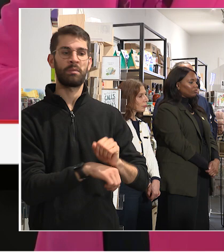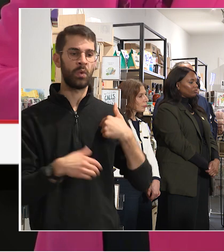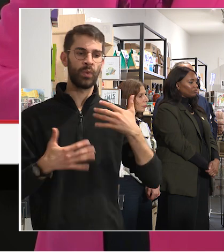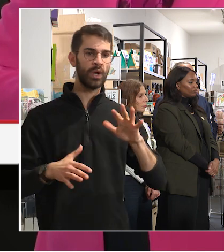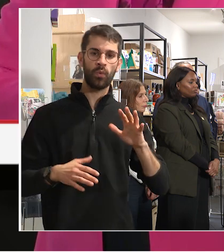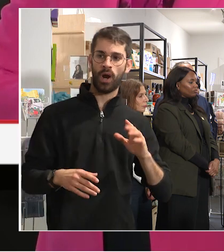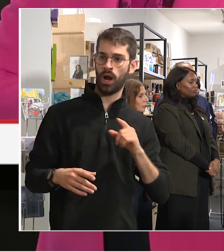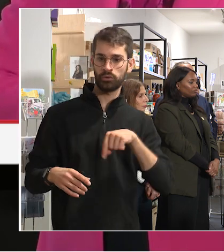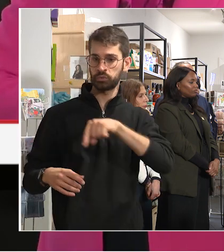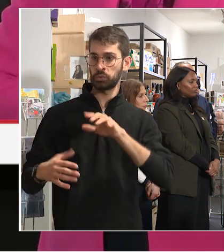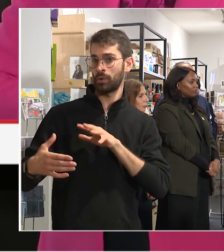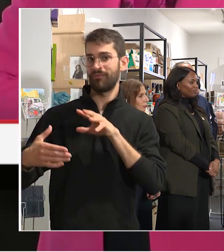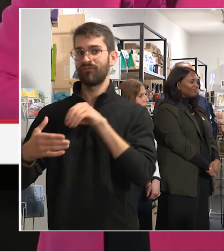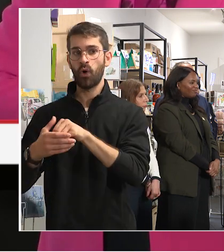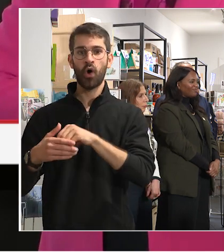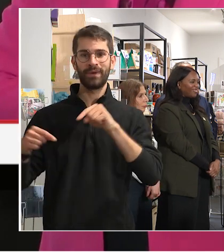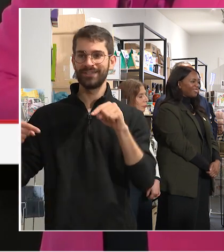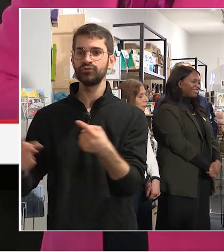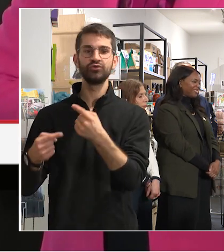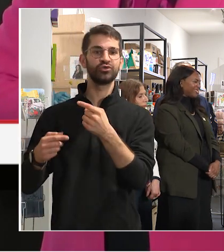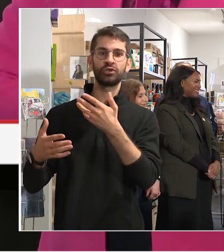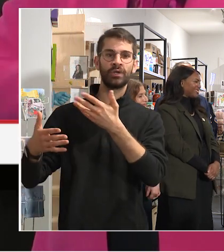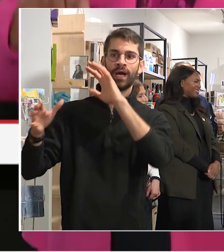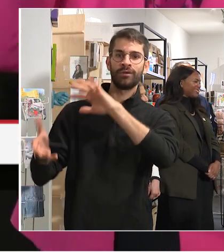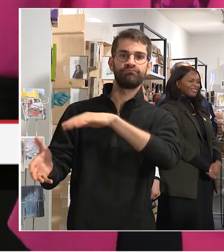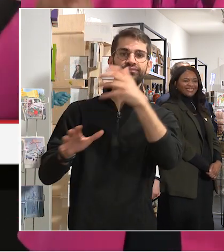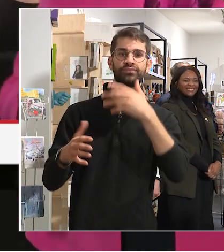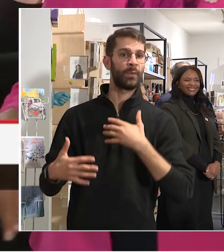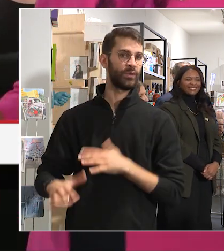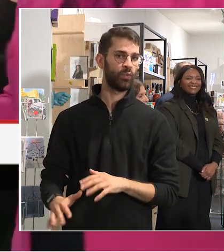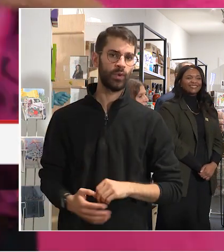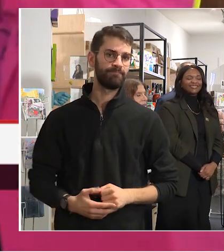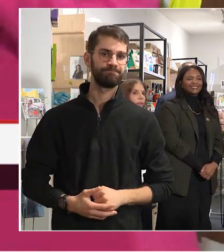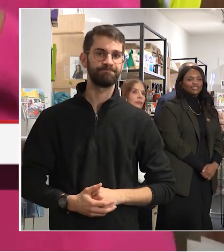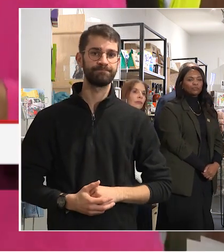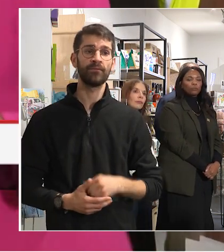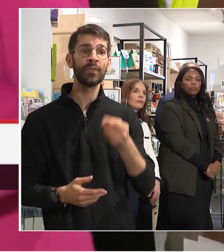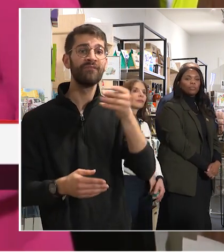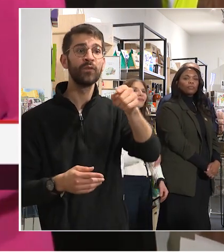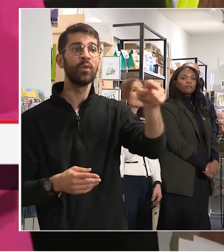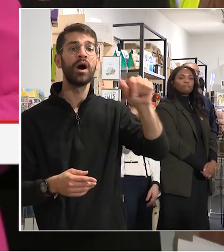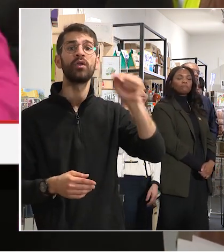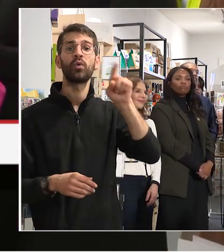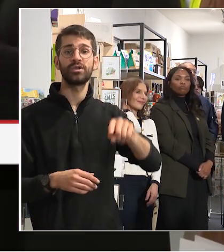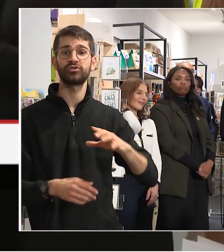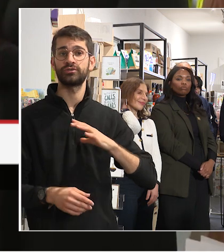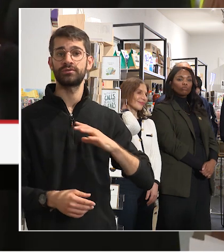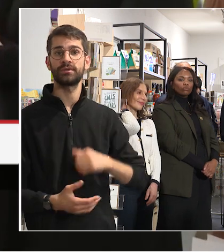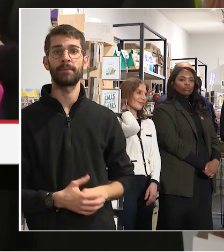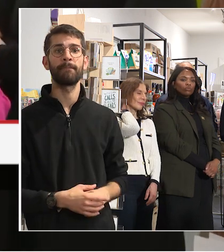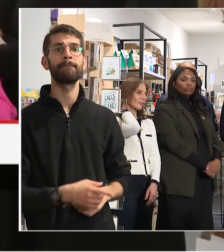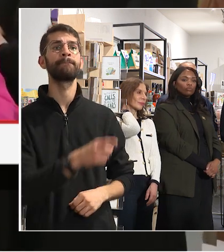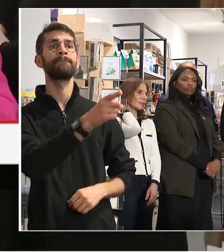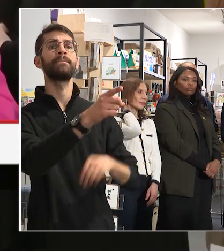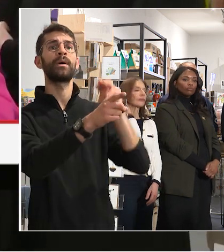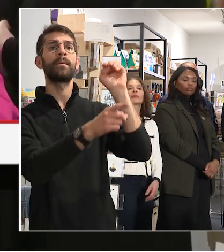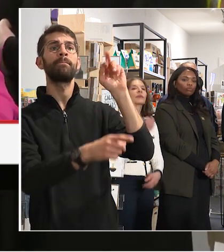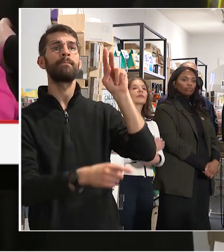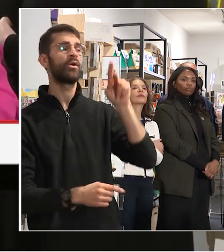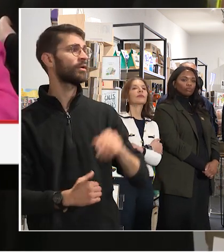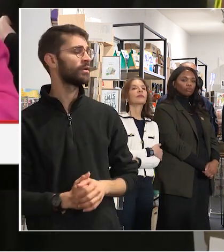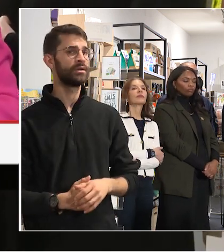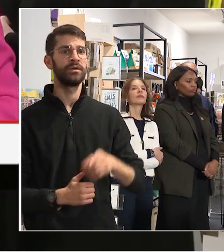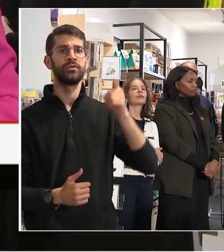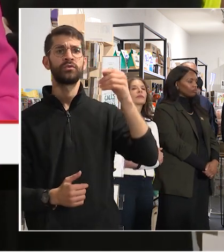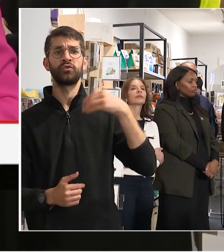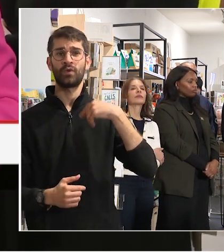anyone hurt. Does that answer your question? Yes, thank you. Okay, I'll take a couple more, and then, yeah, Mark. Bowser, do you have any